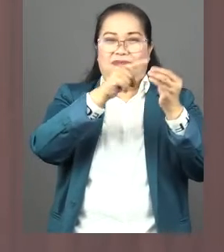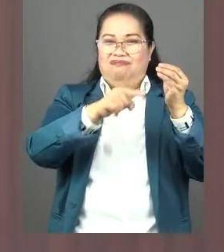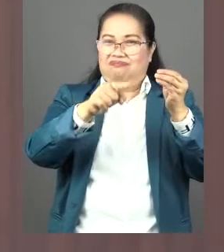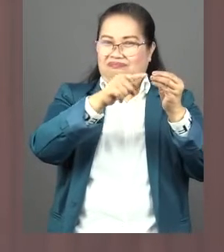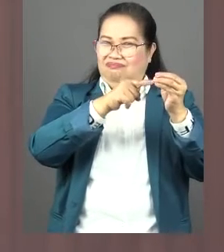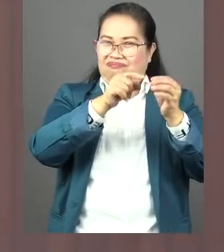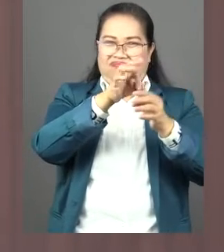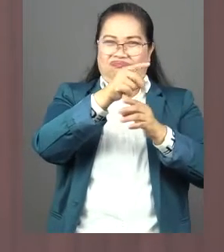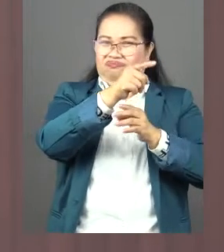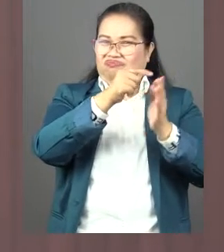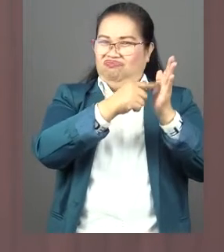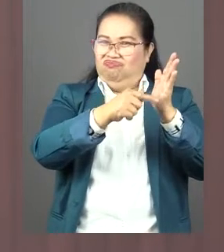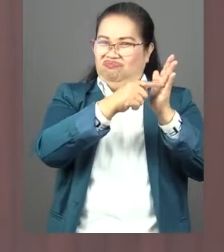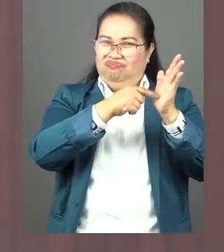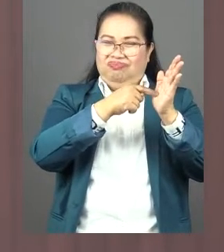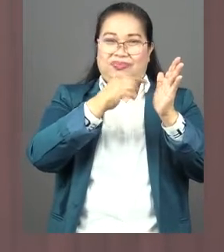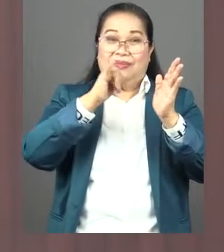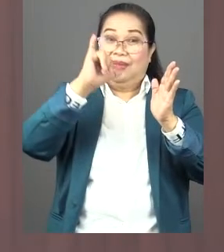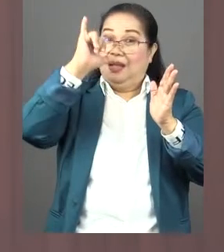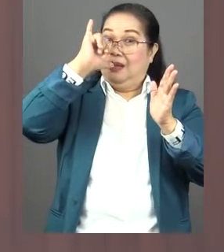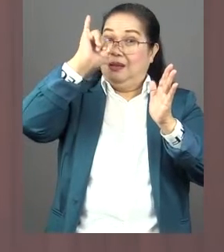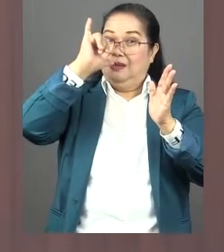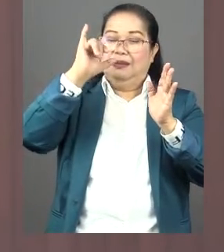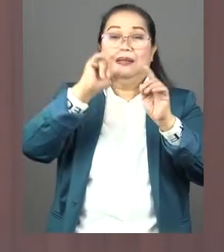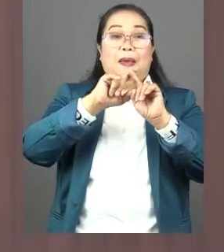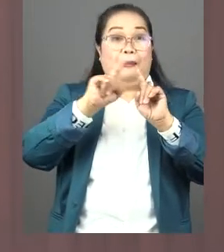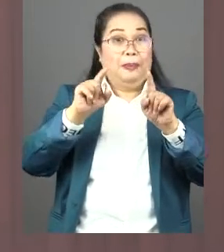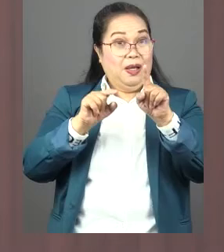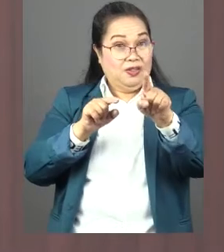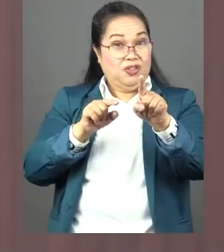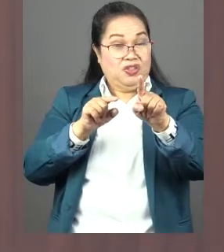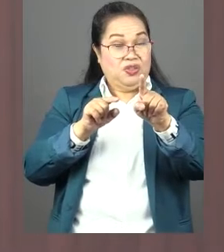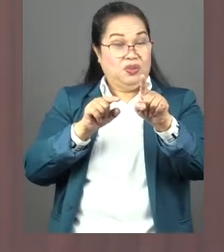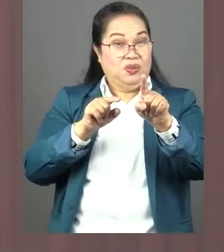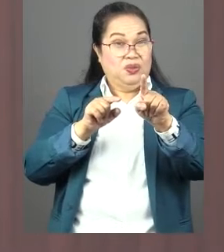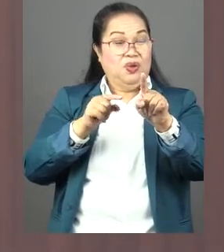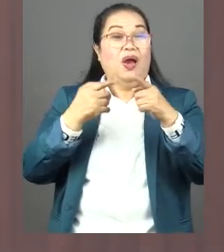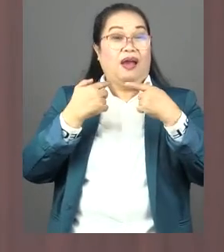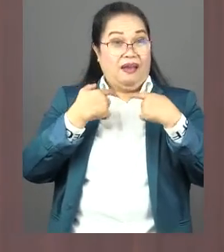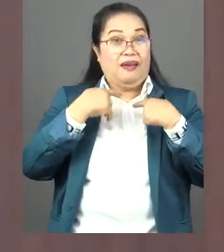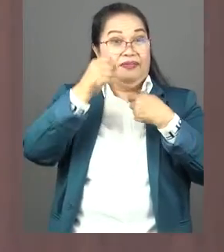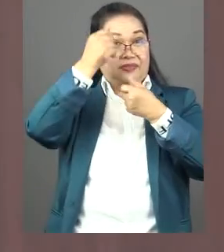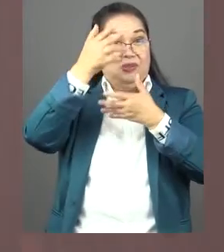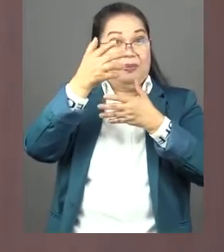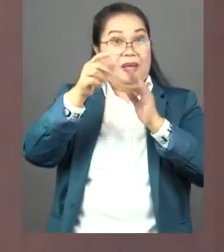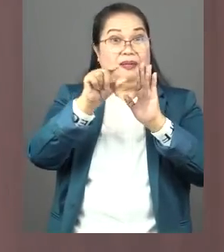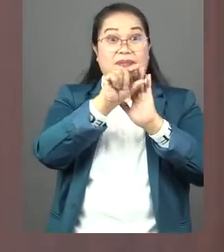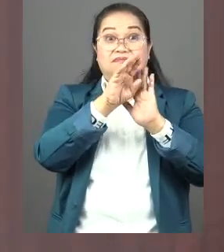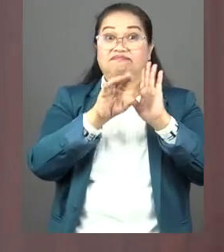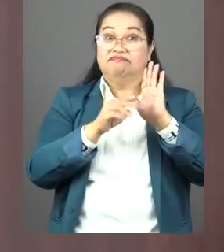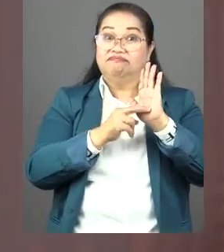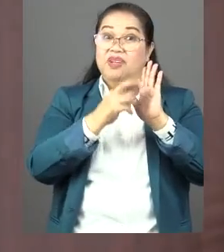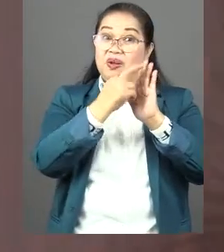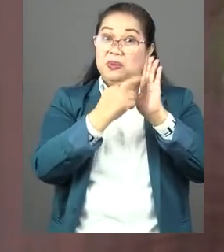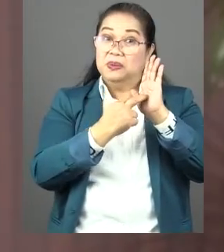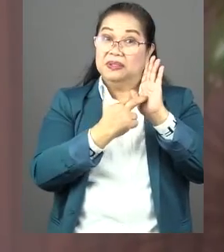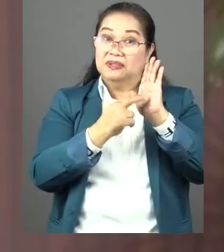those who do take alcohol, provided you meet this guideline. How does this apply? Okay.